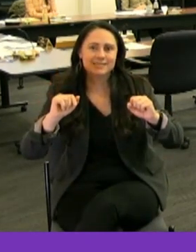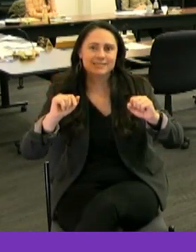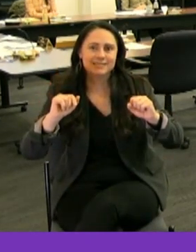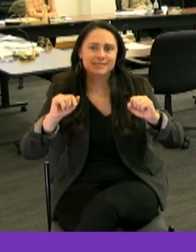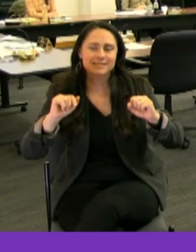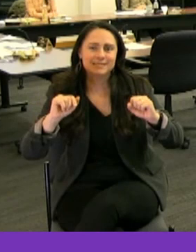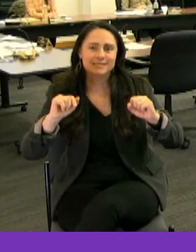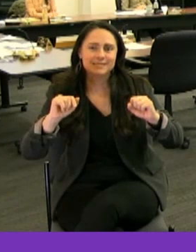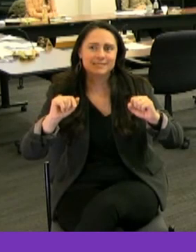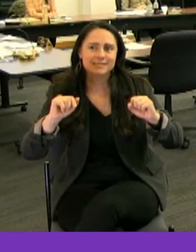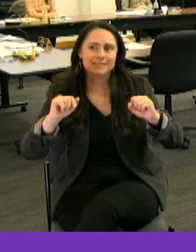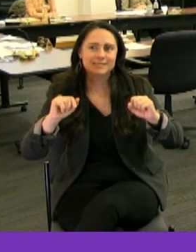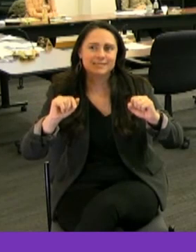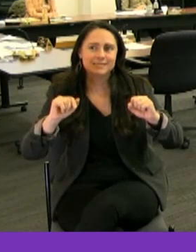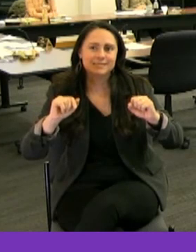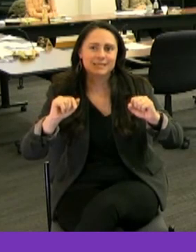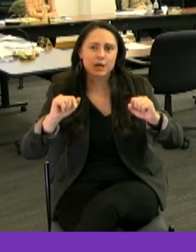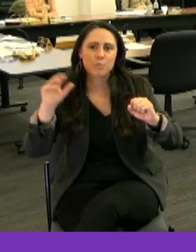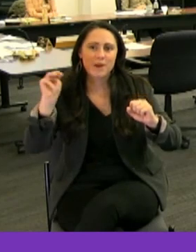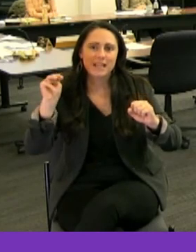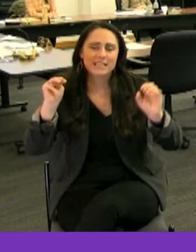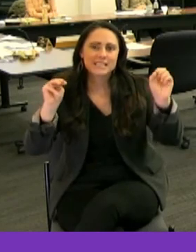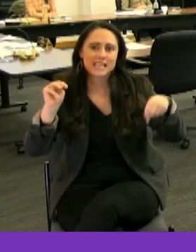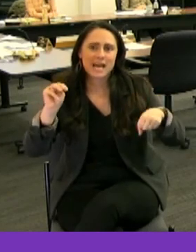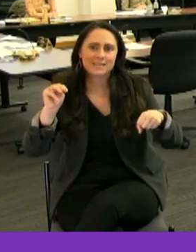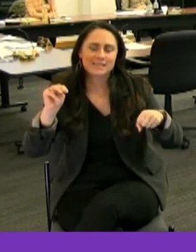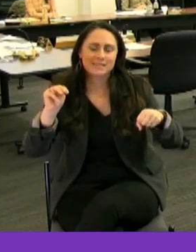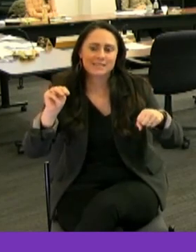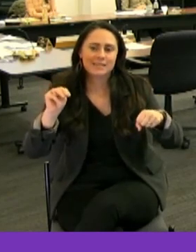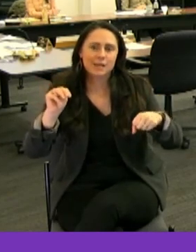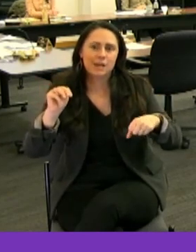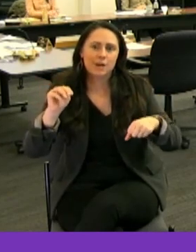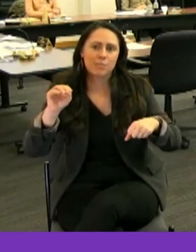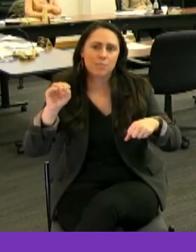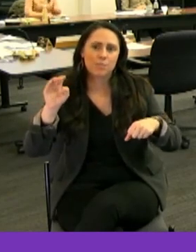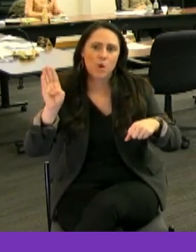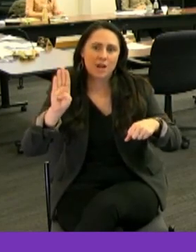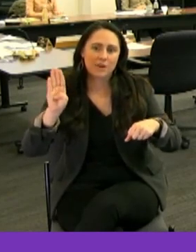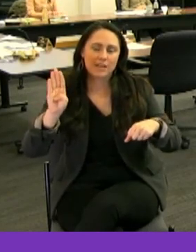Or yes. Morales. Roderick.